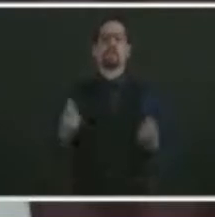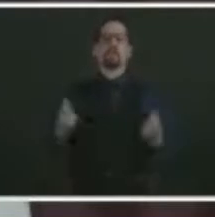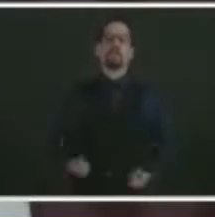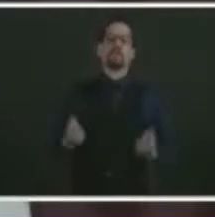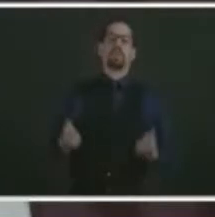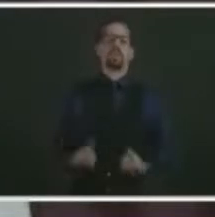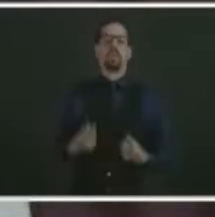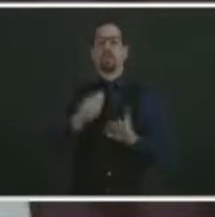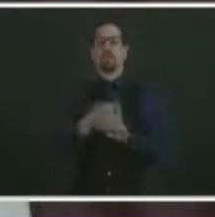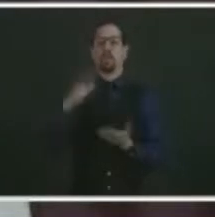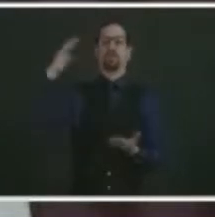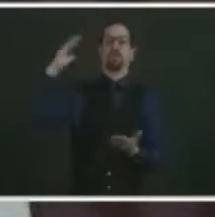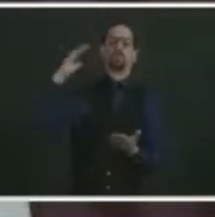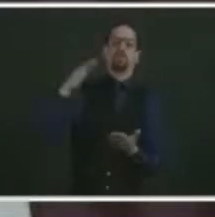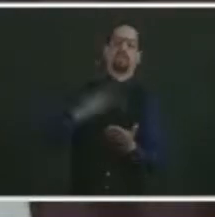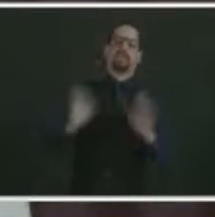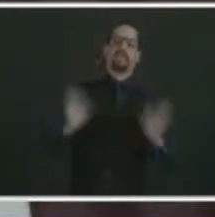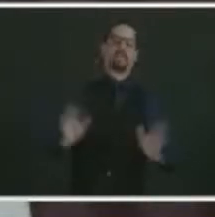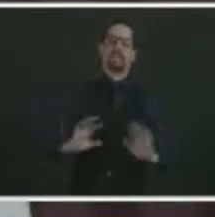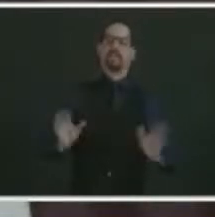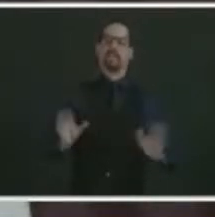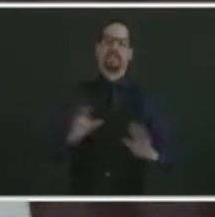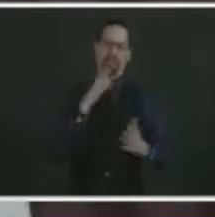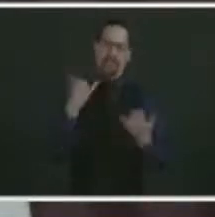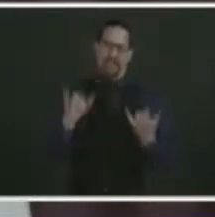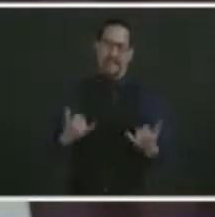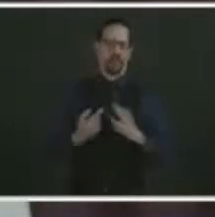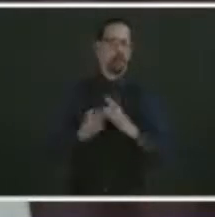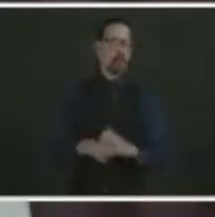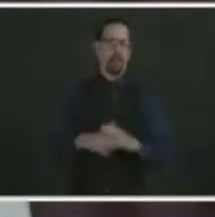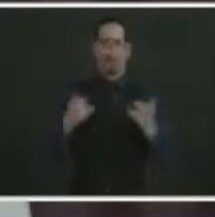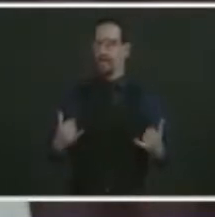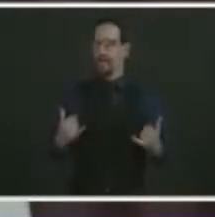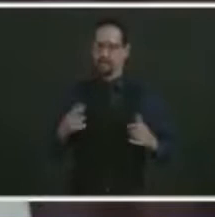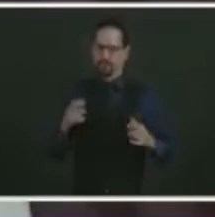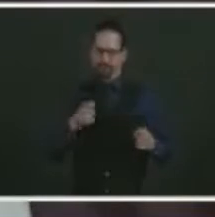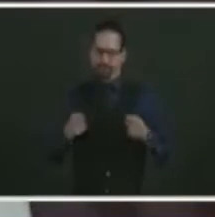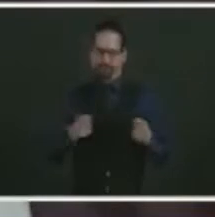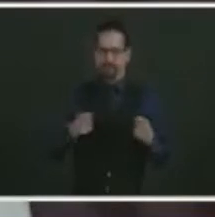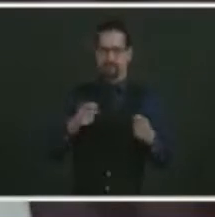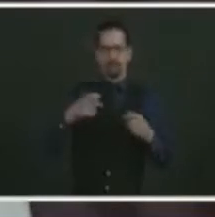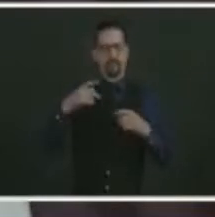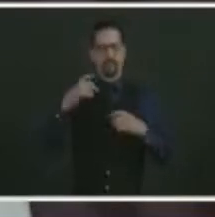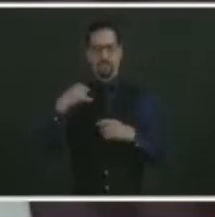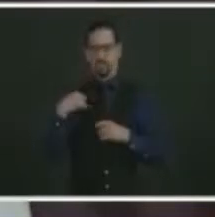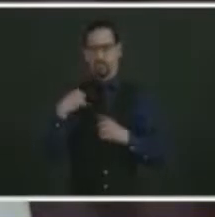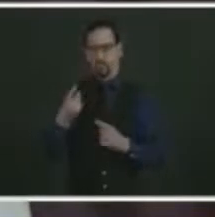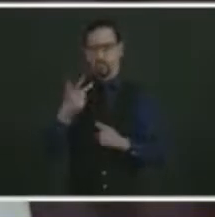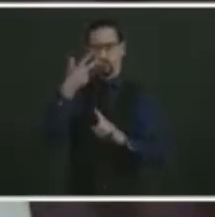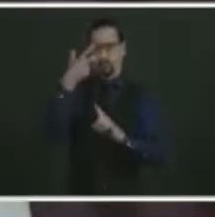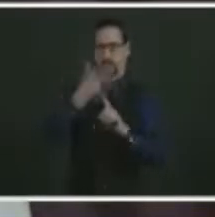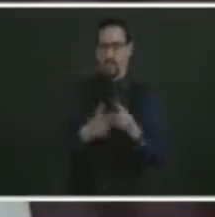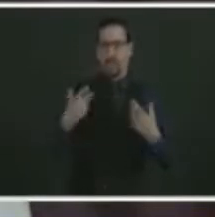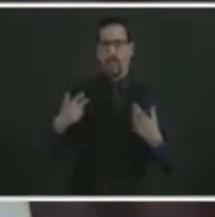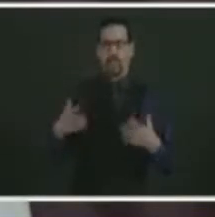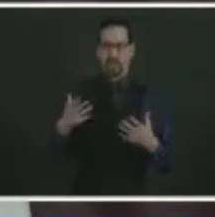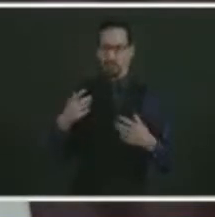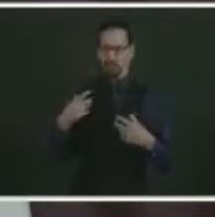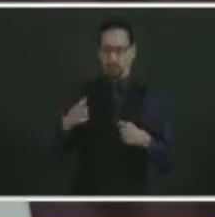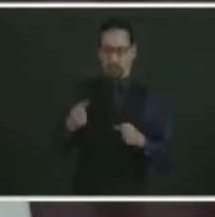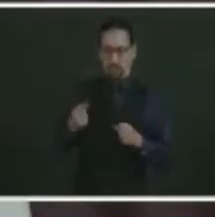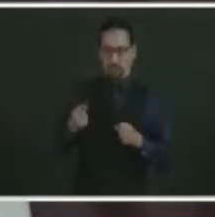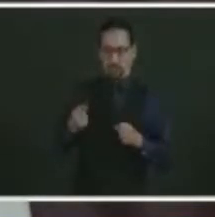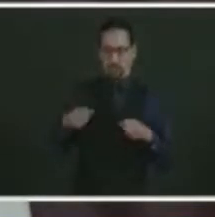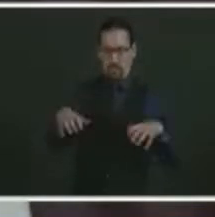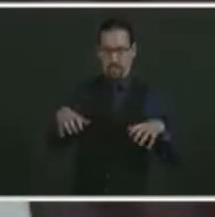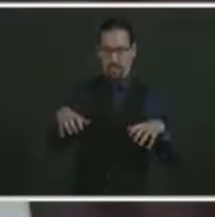non-COVID or direct care response workers for several months now. There's been a spending freeze for anything that's not crisis related for several